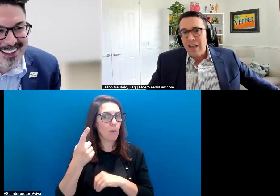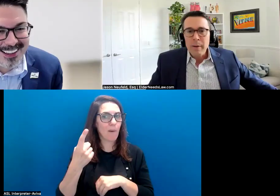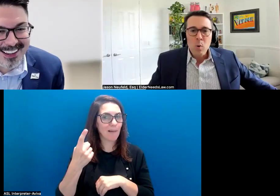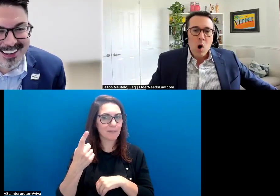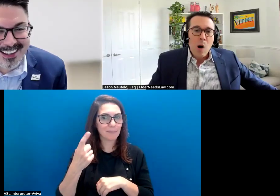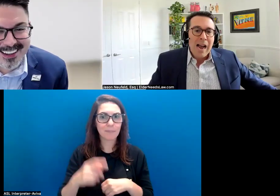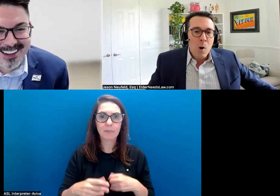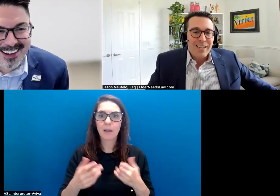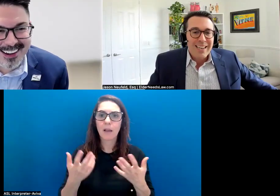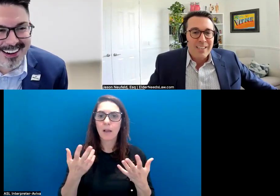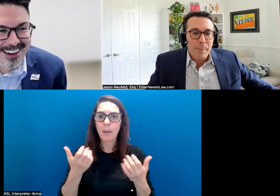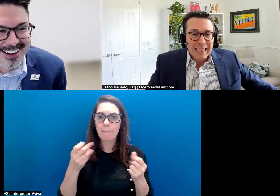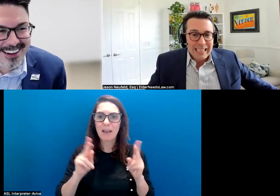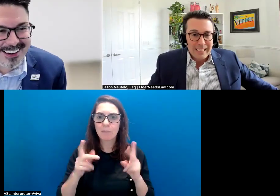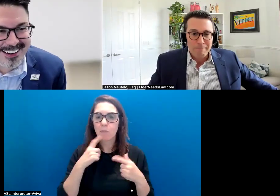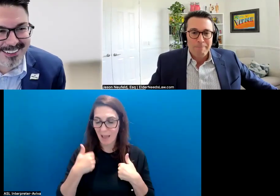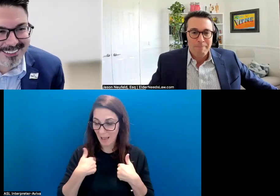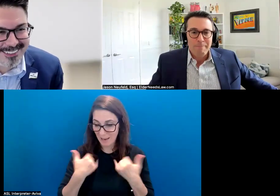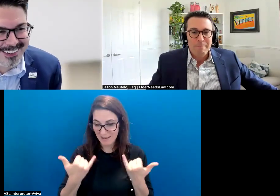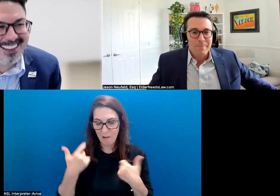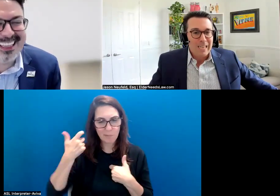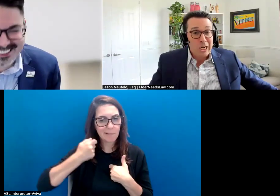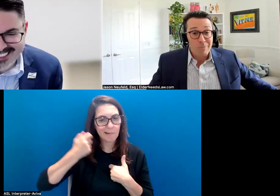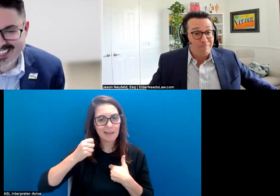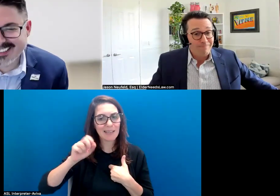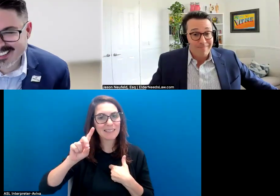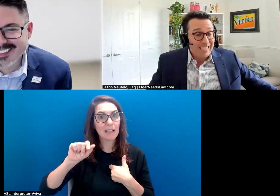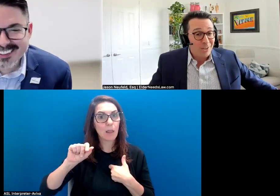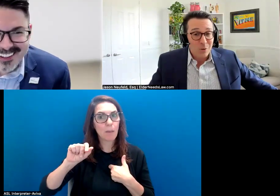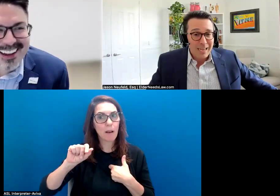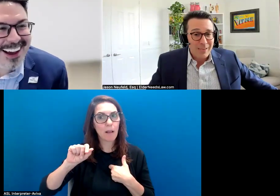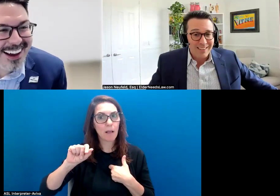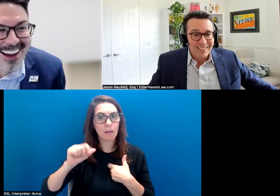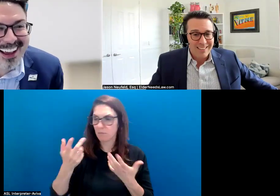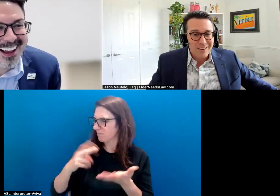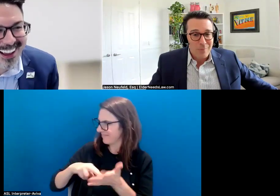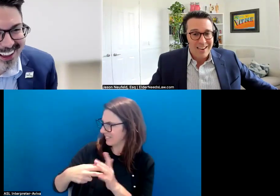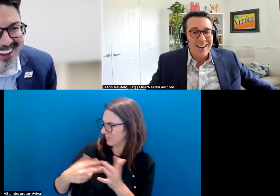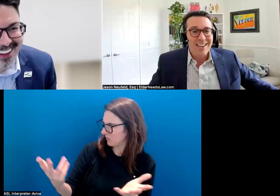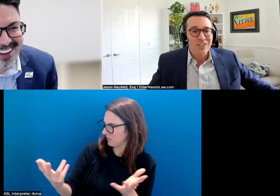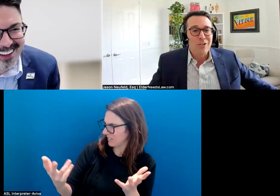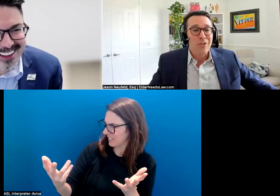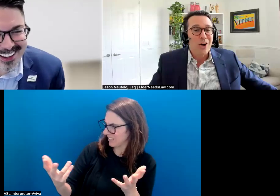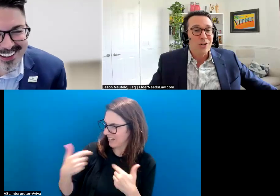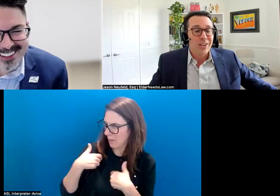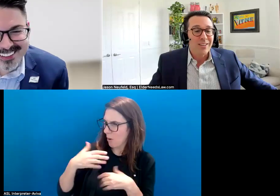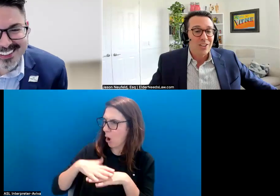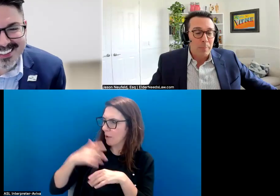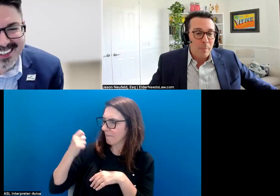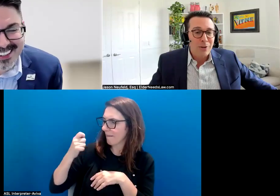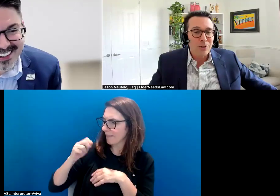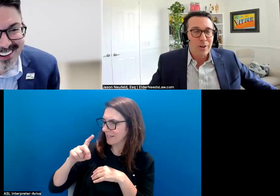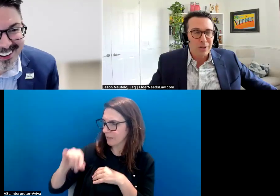so a lot of people will go, "I'm on disability." I go, Yeah. I don't know what that means because